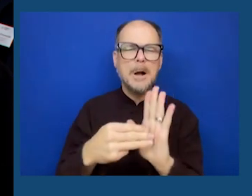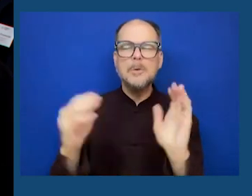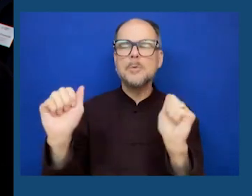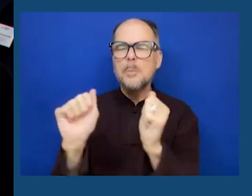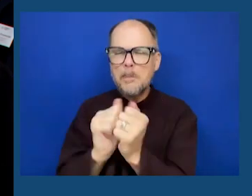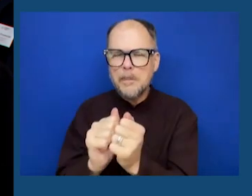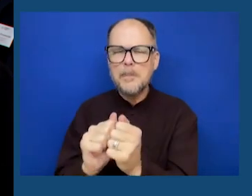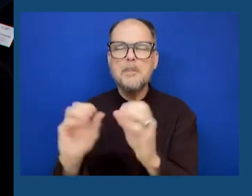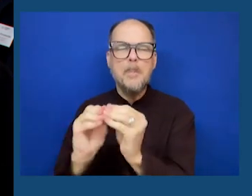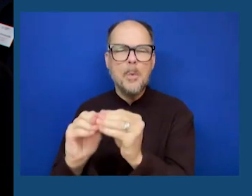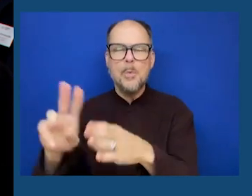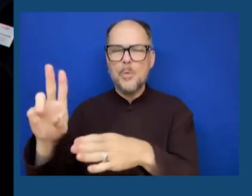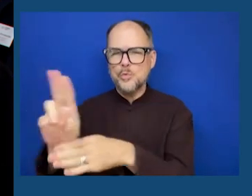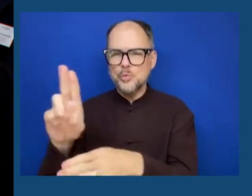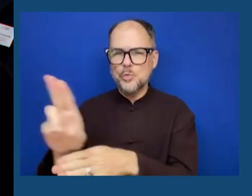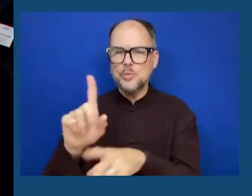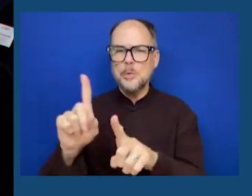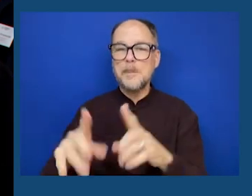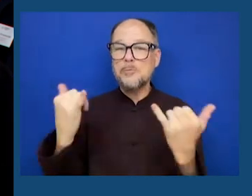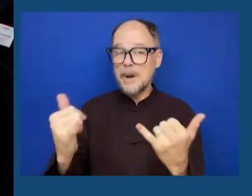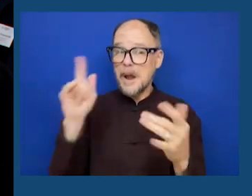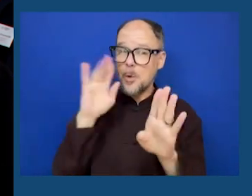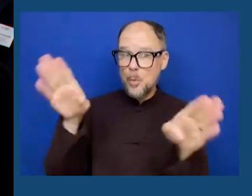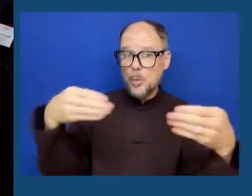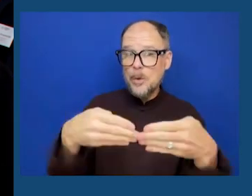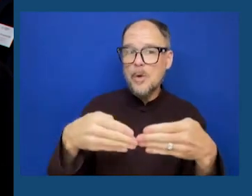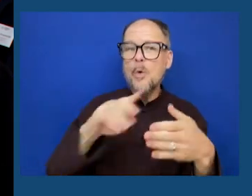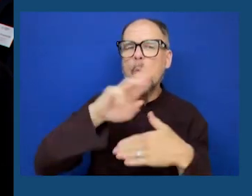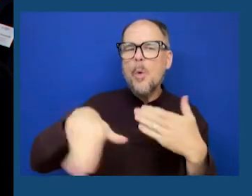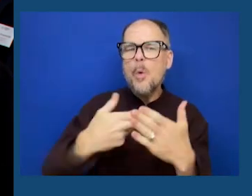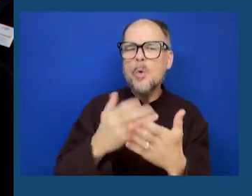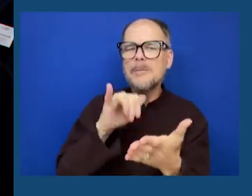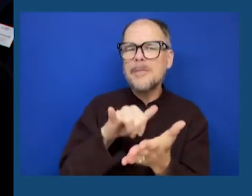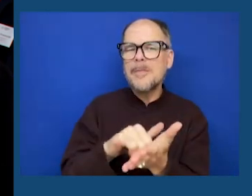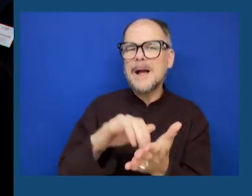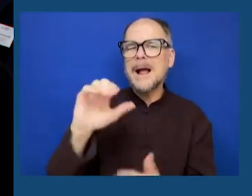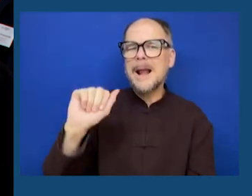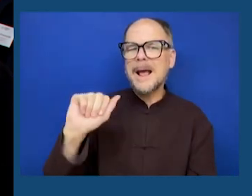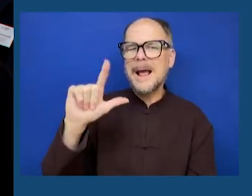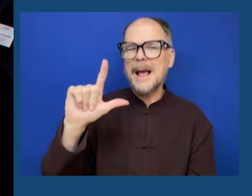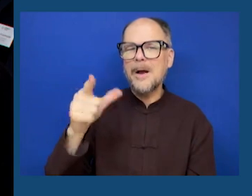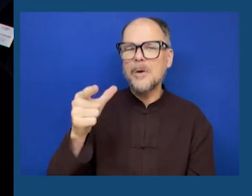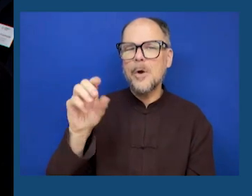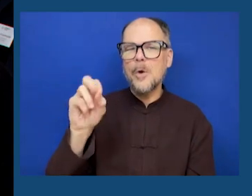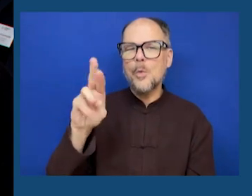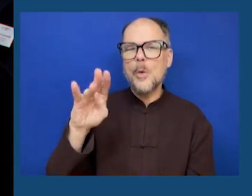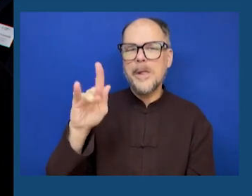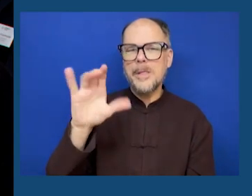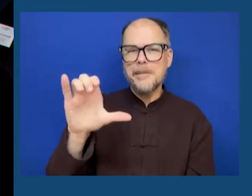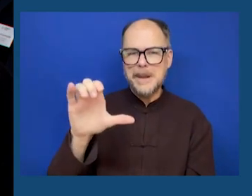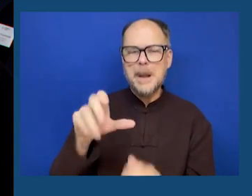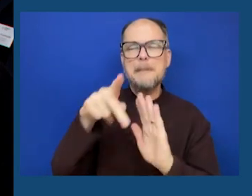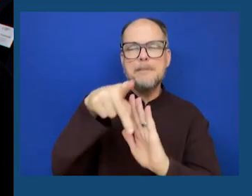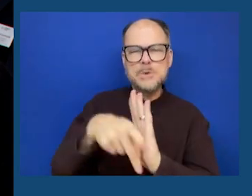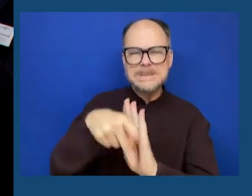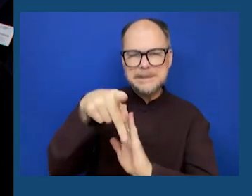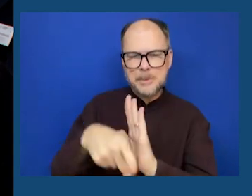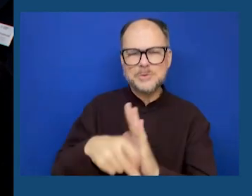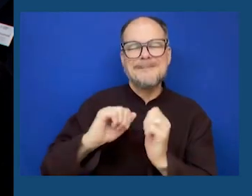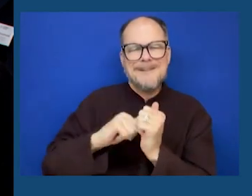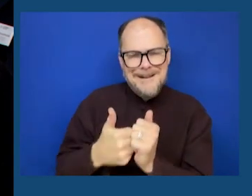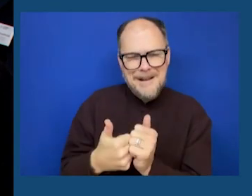focusing on the algorithmic principles around these downstream applications that people might interest in. Excellent,